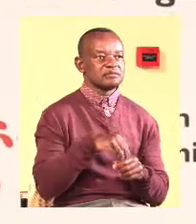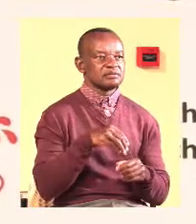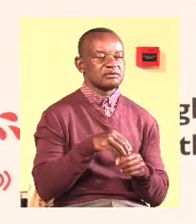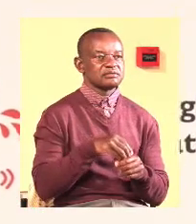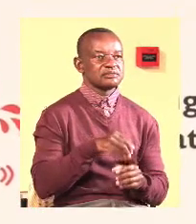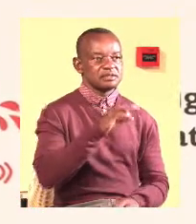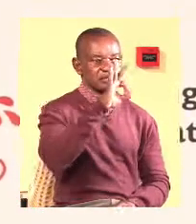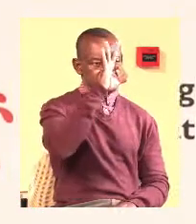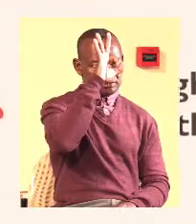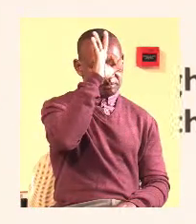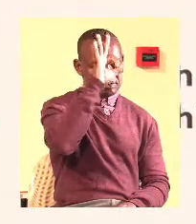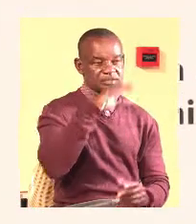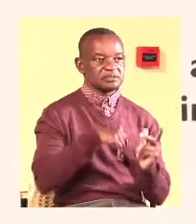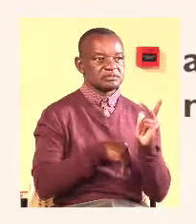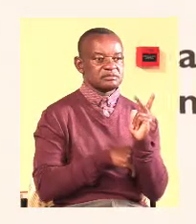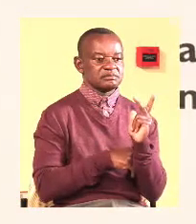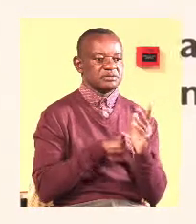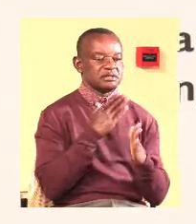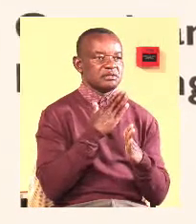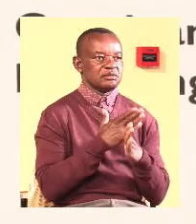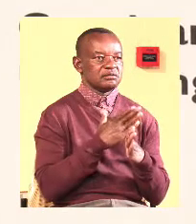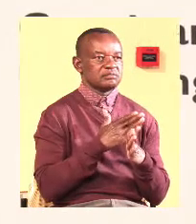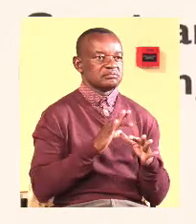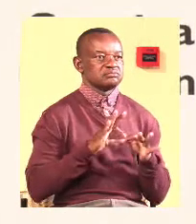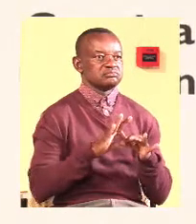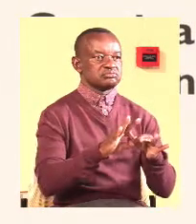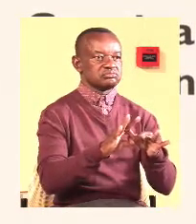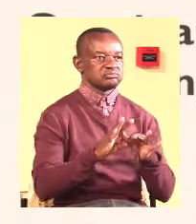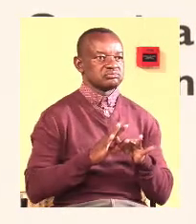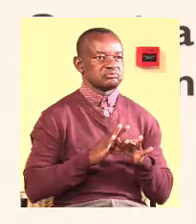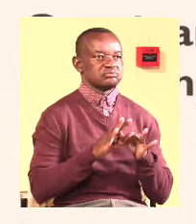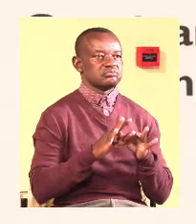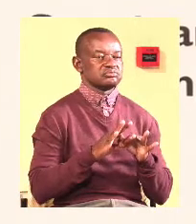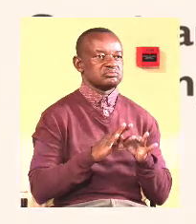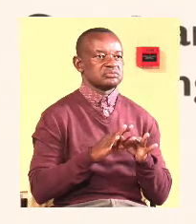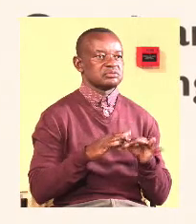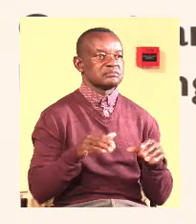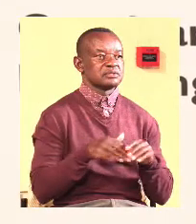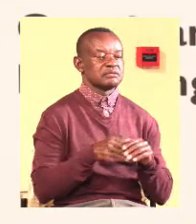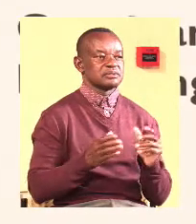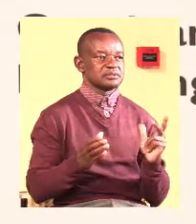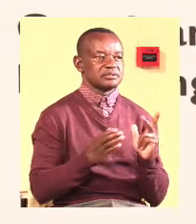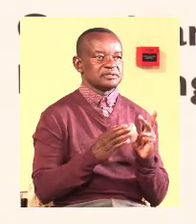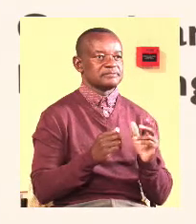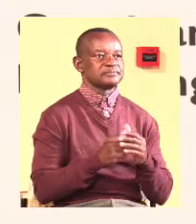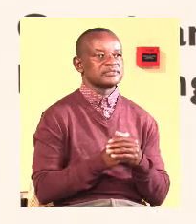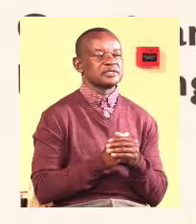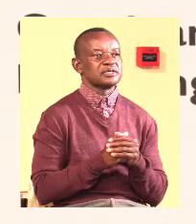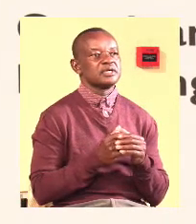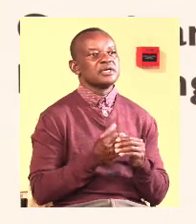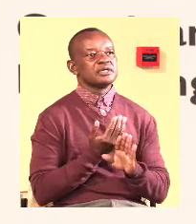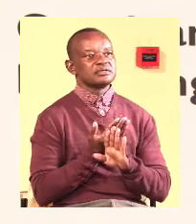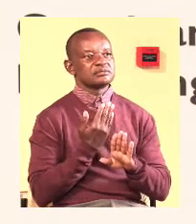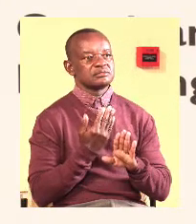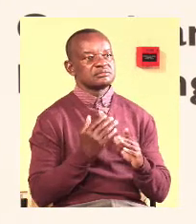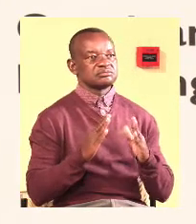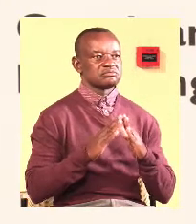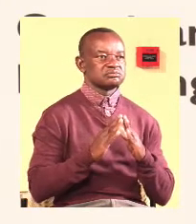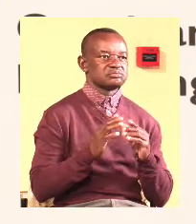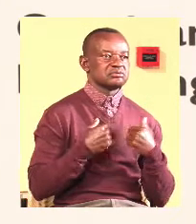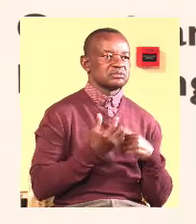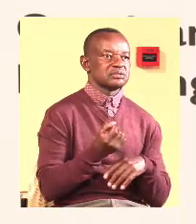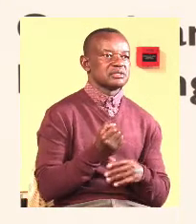closely with the community members. And we have different type of communities. We have homeowners, we have business